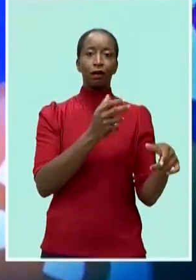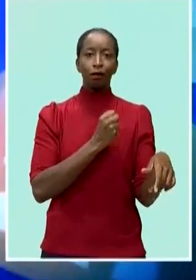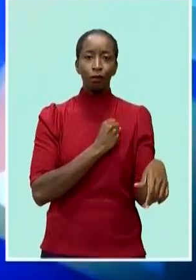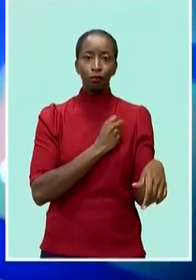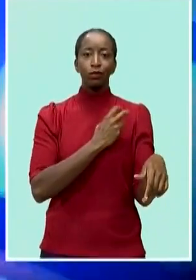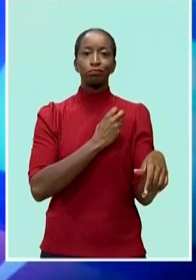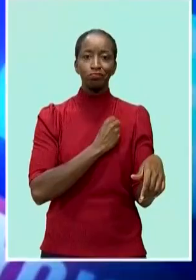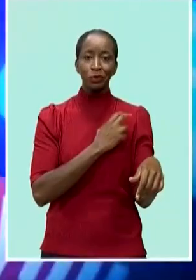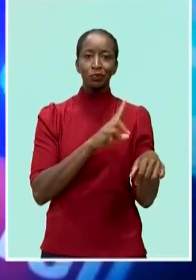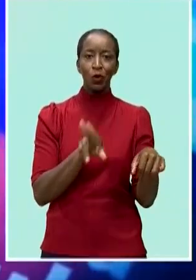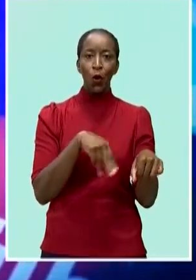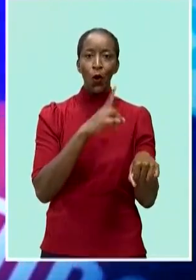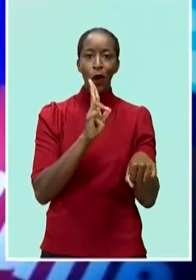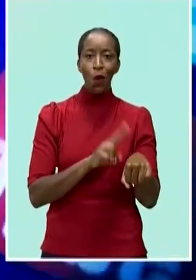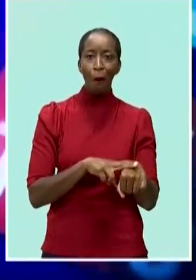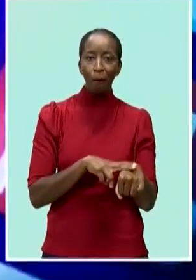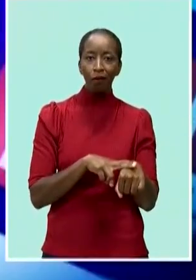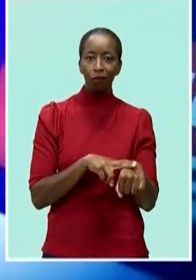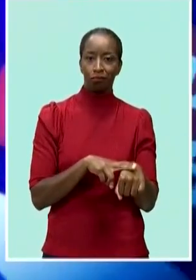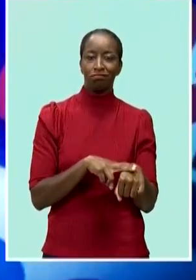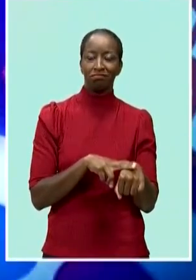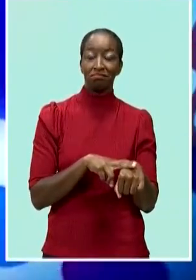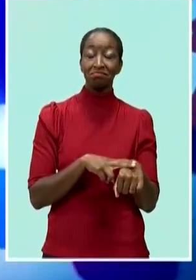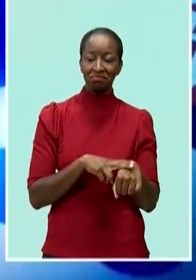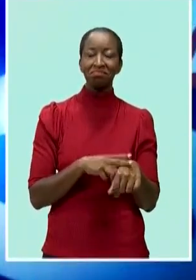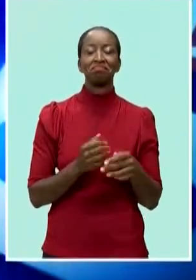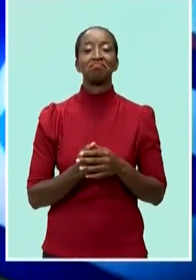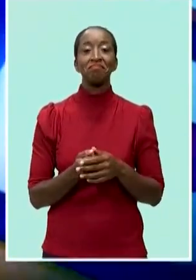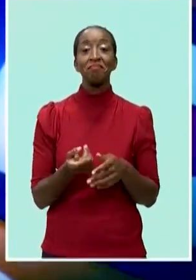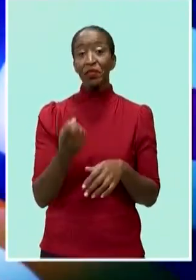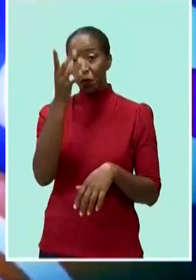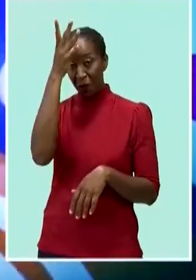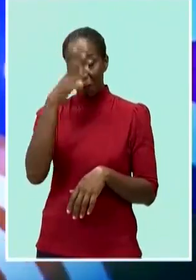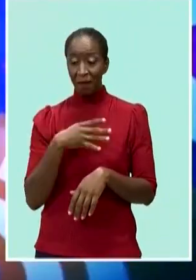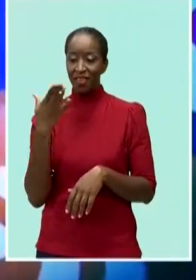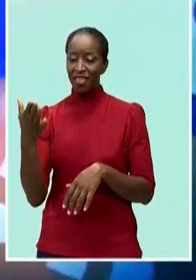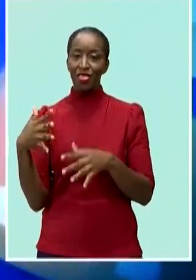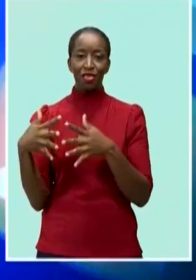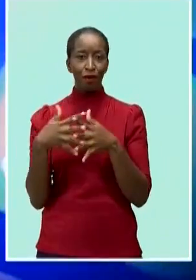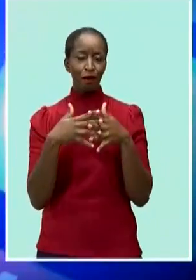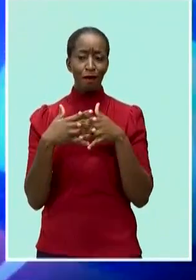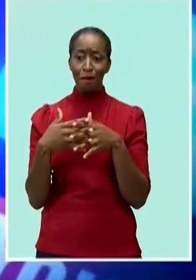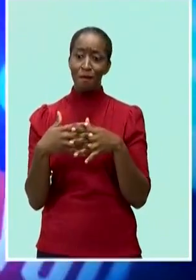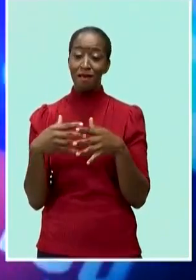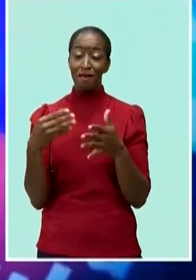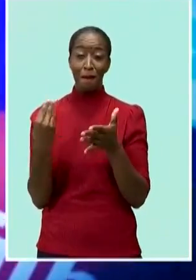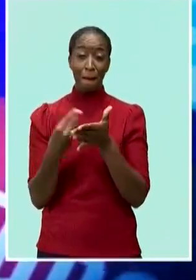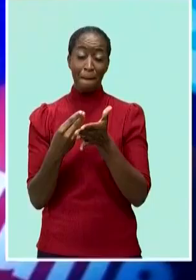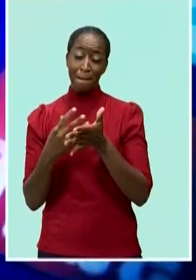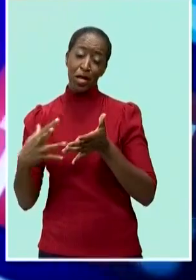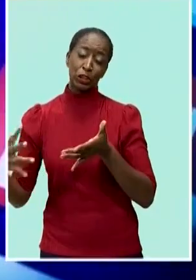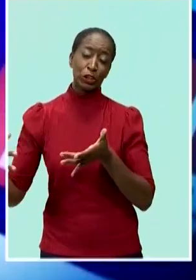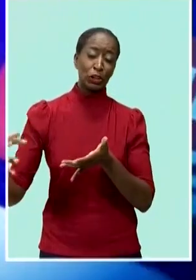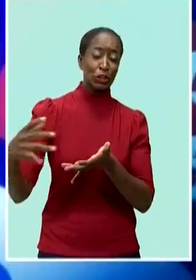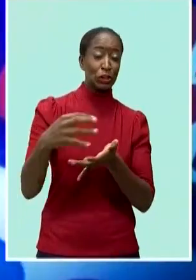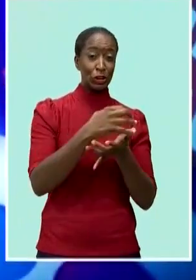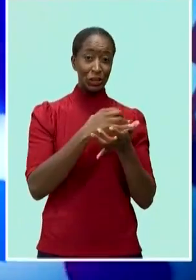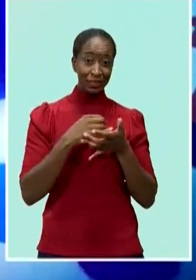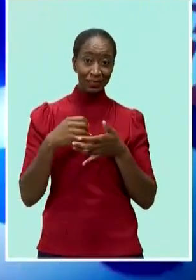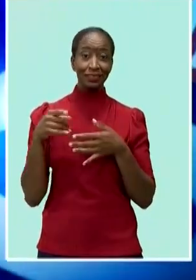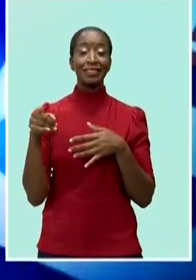24-year-old Wisconsin man has more money than he knows what to do with after buying the winning Powerball ticket worth, listen to